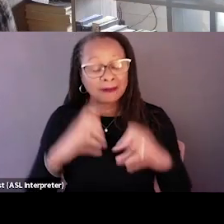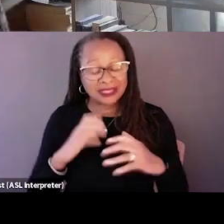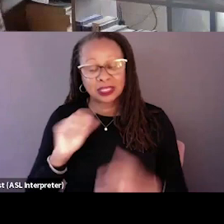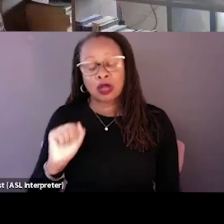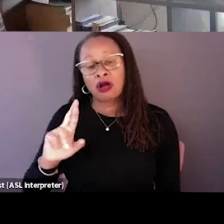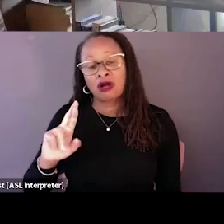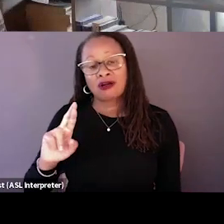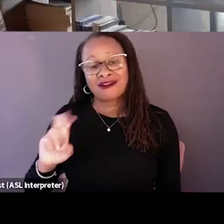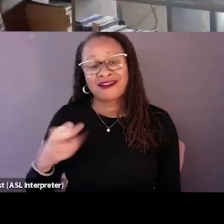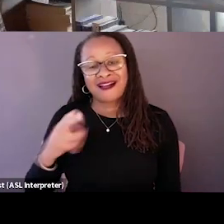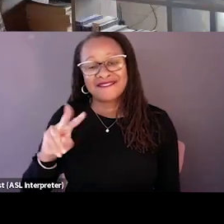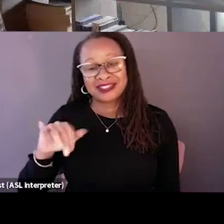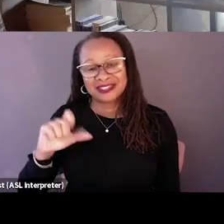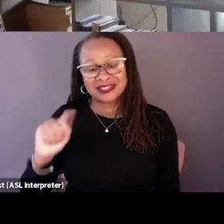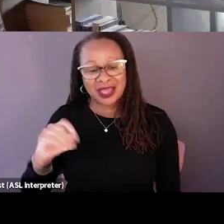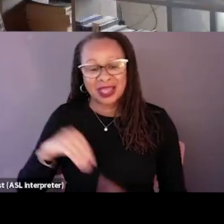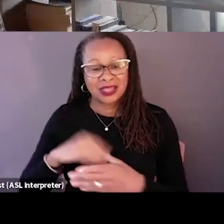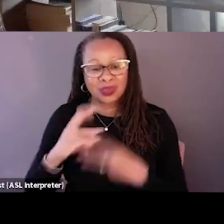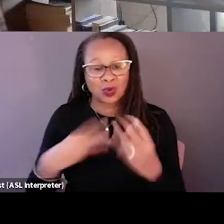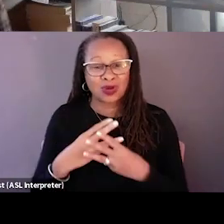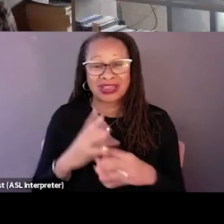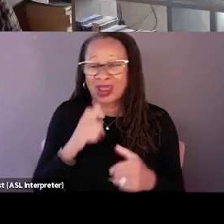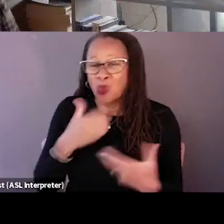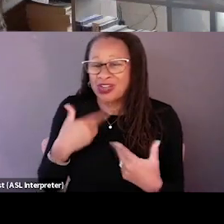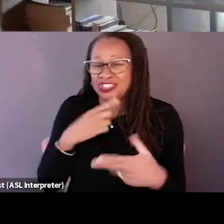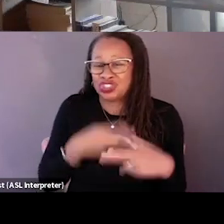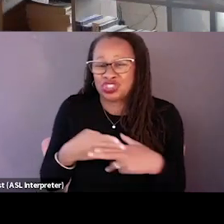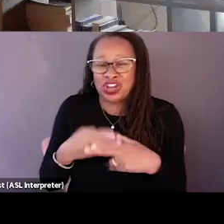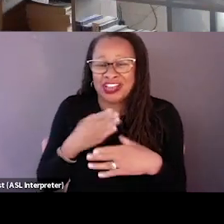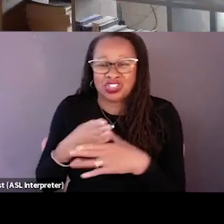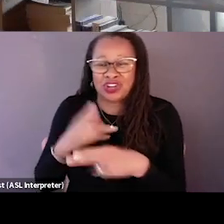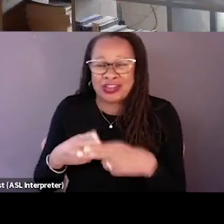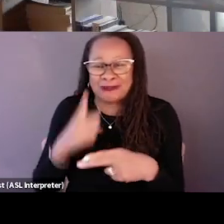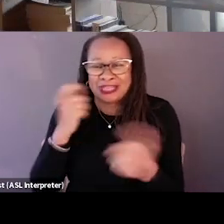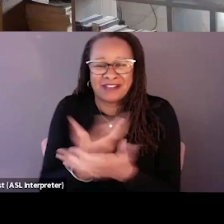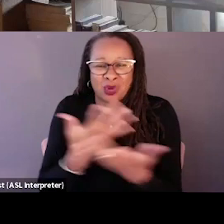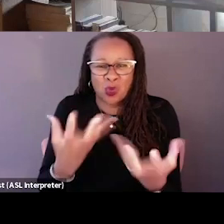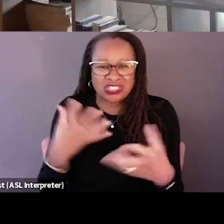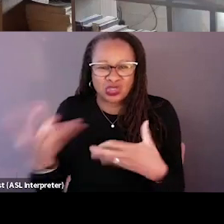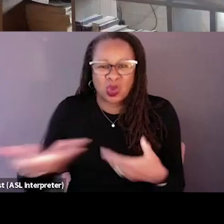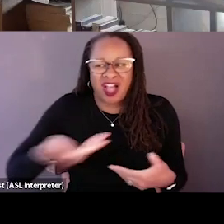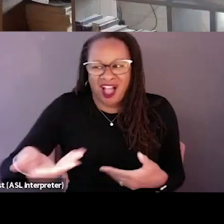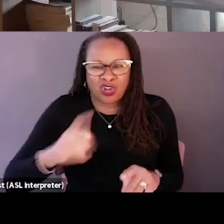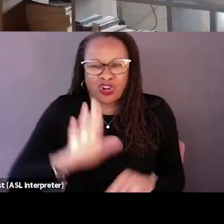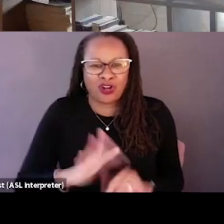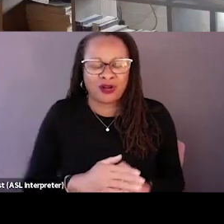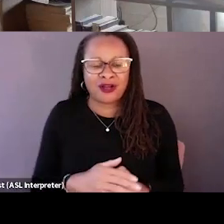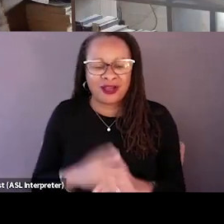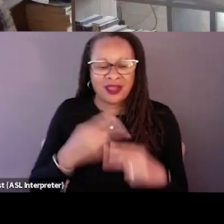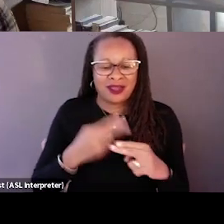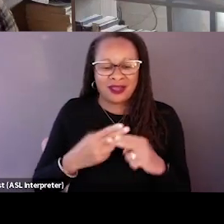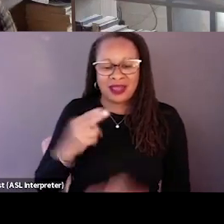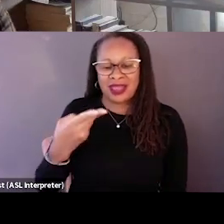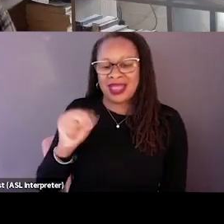world, and I'm reluctant to give her name because everyone's trying to hire her now. But her name is